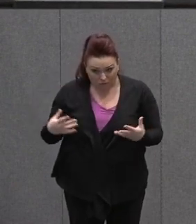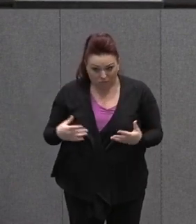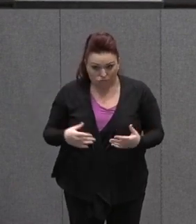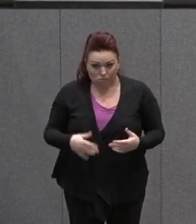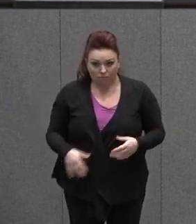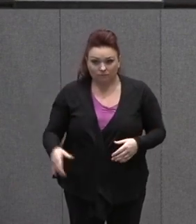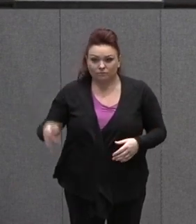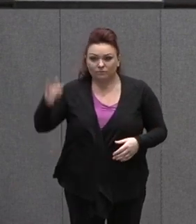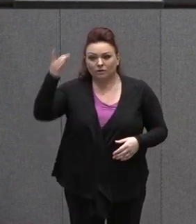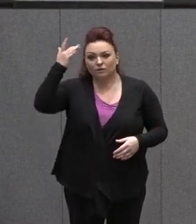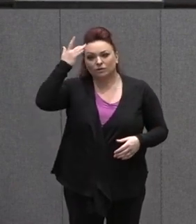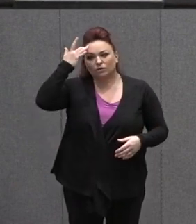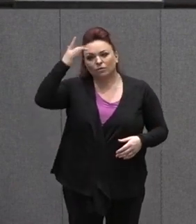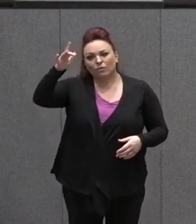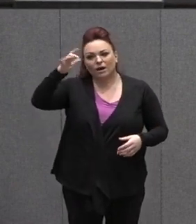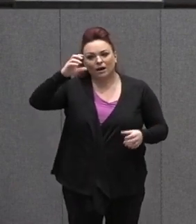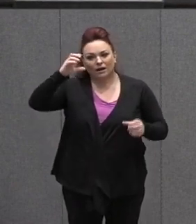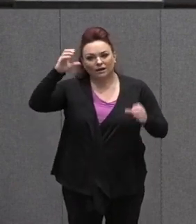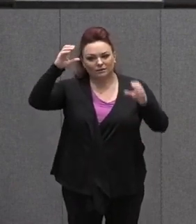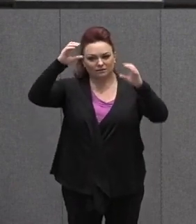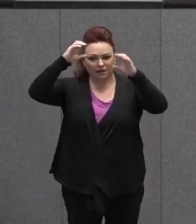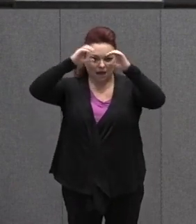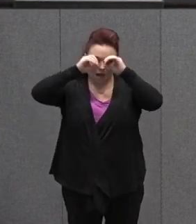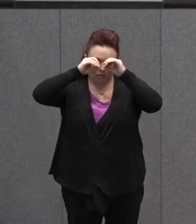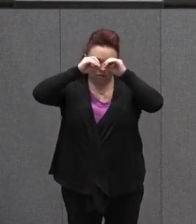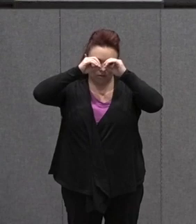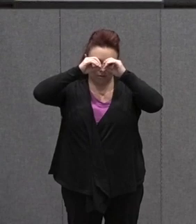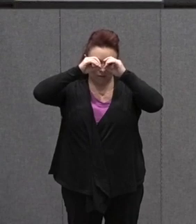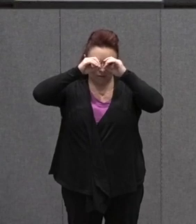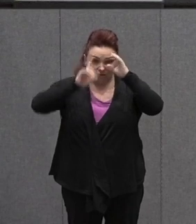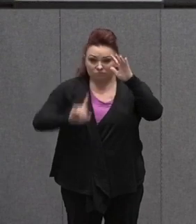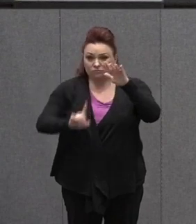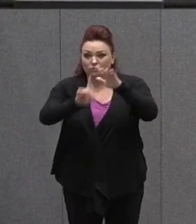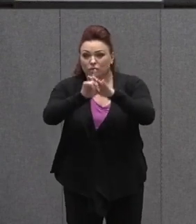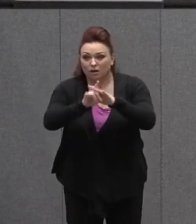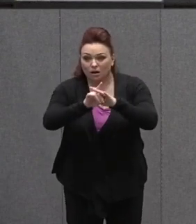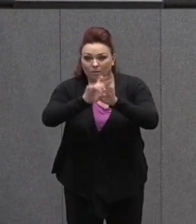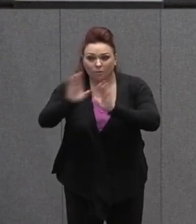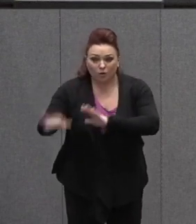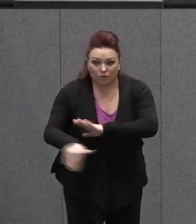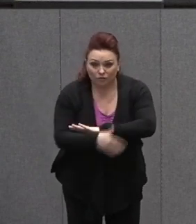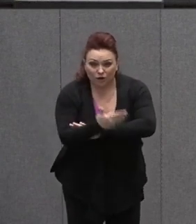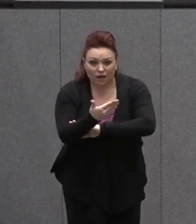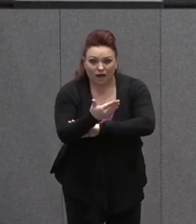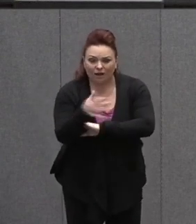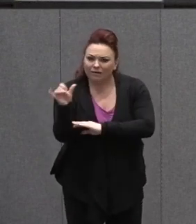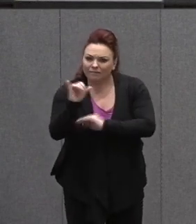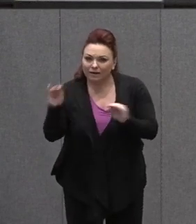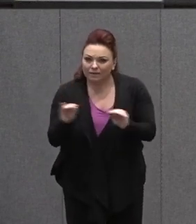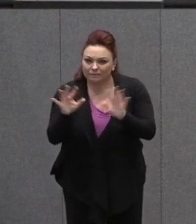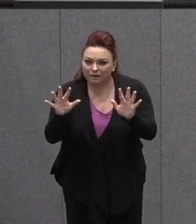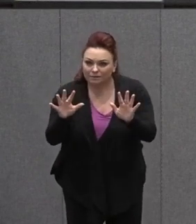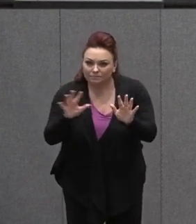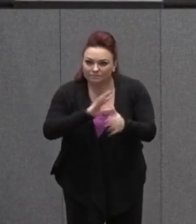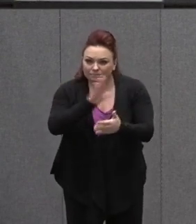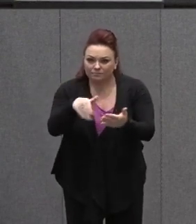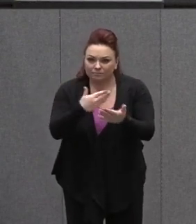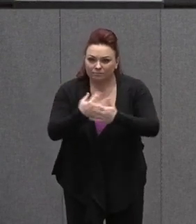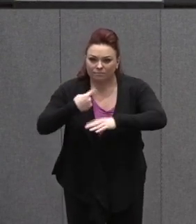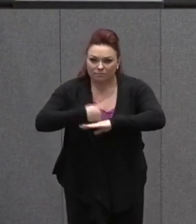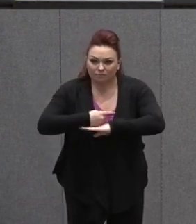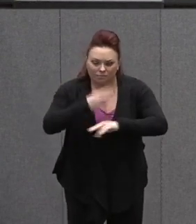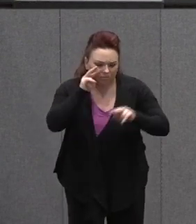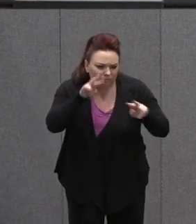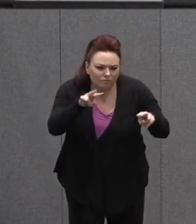the wise owl had appeared overnight as if by magic. William spent the whole day staring at it